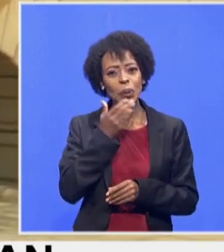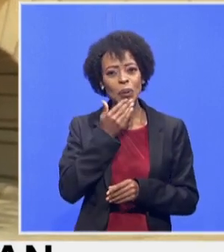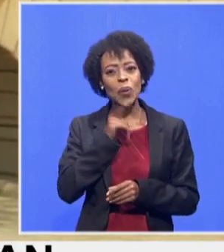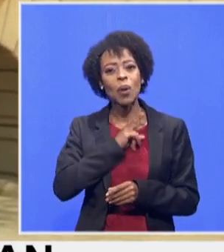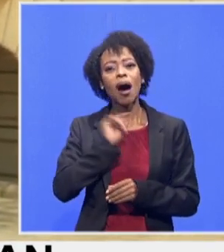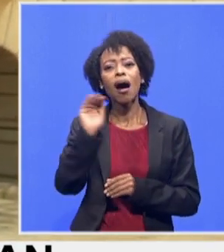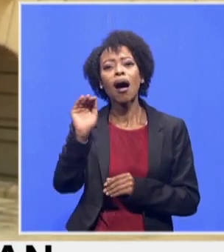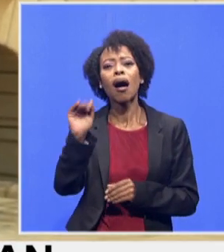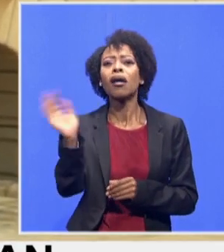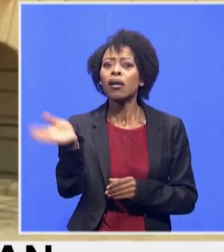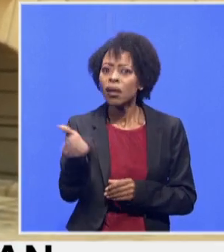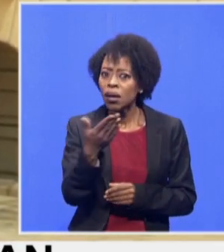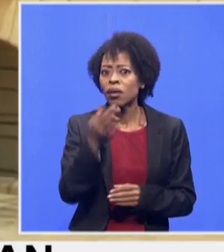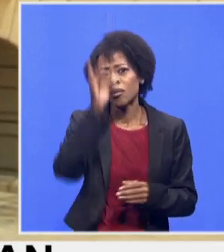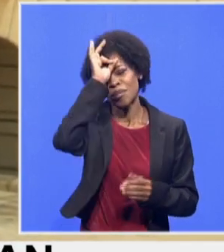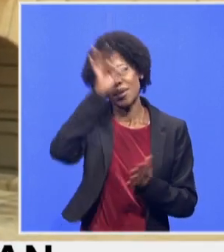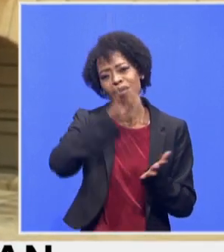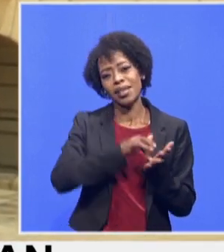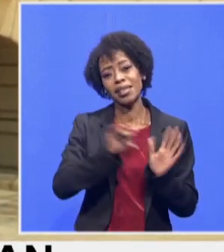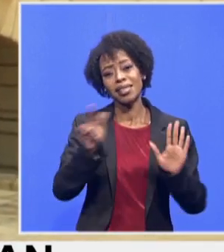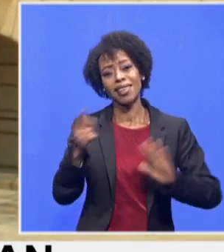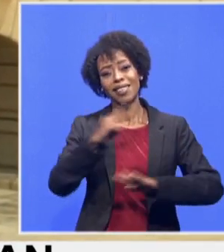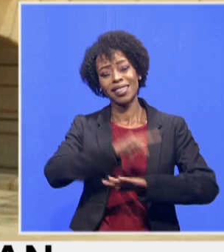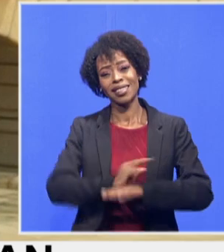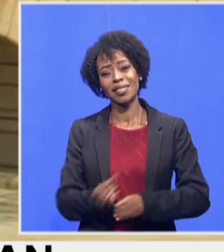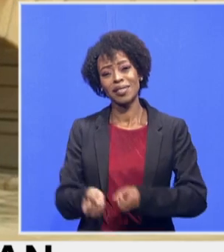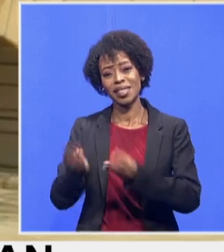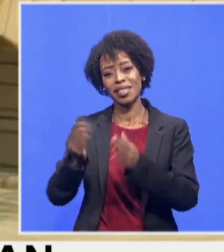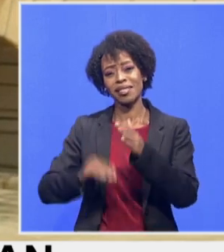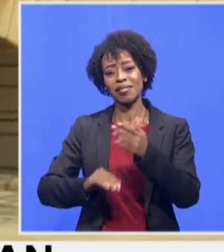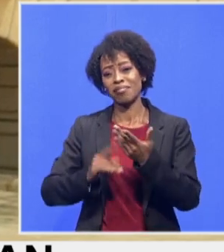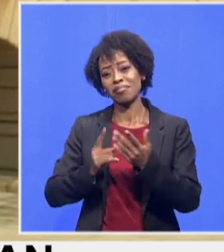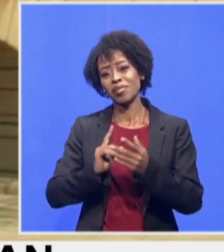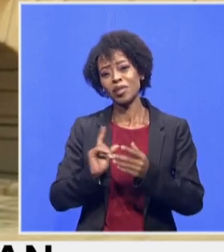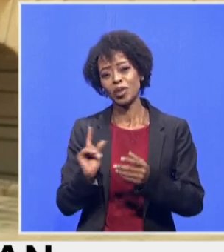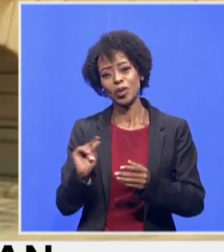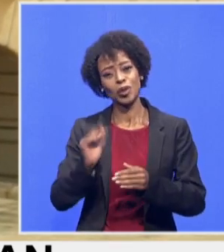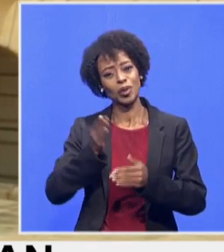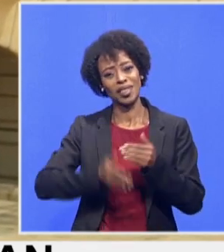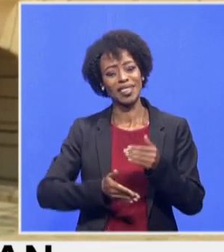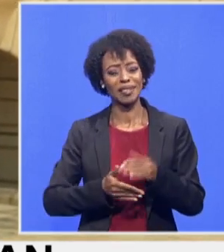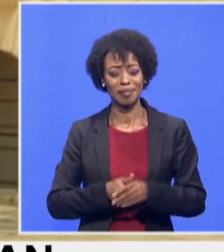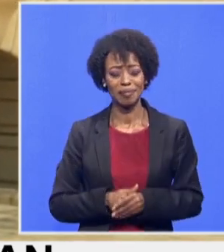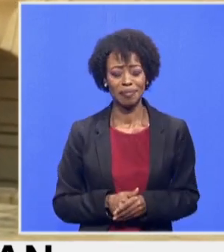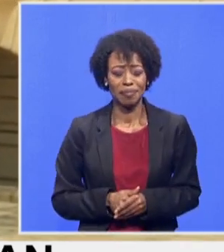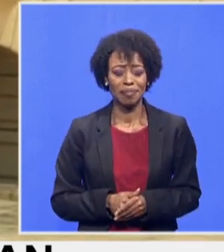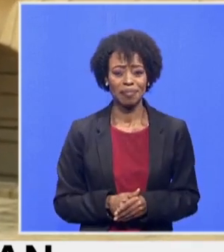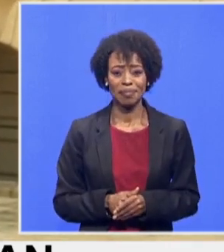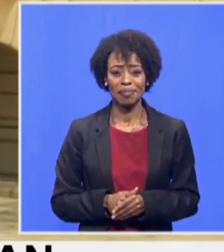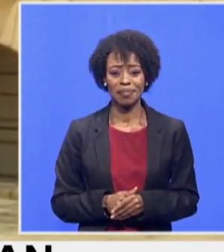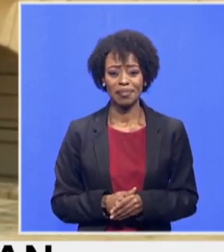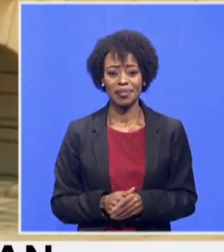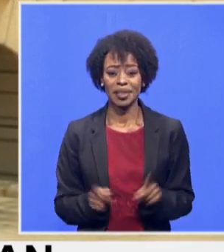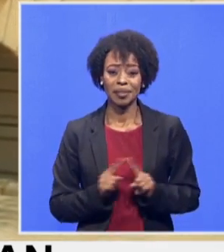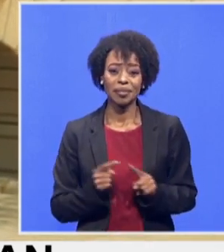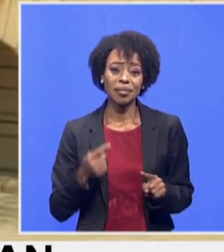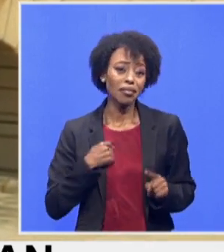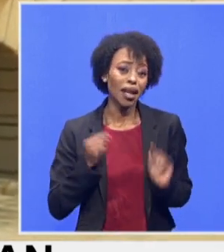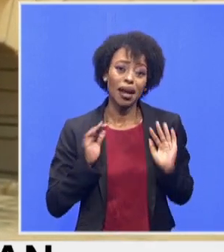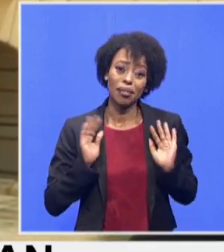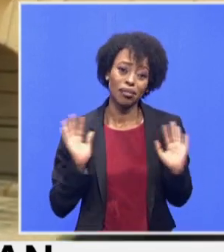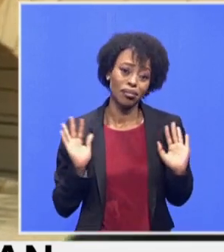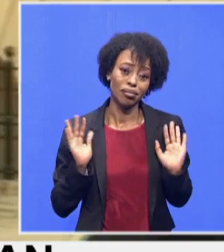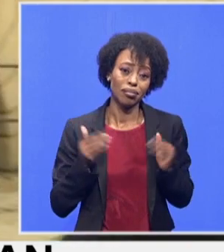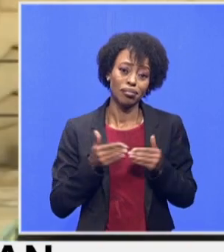challenged to do so. And the 7 days that he has been given, I think, is ticking, if I'm not mistaken. But I definitely am not.